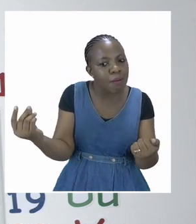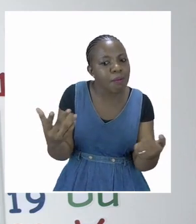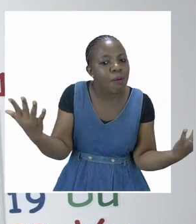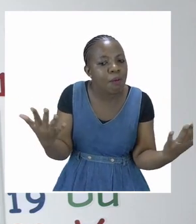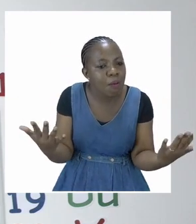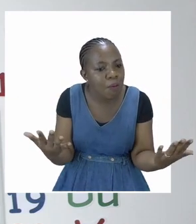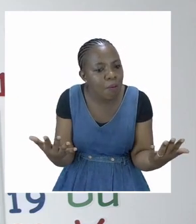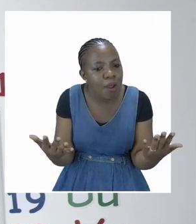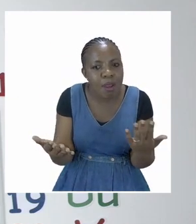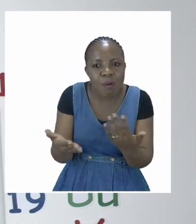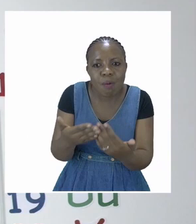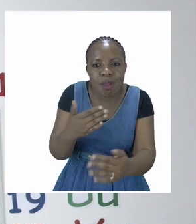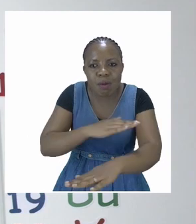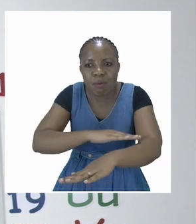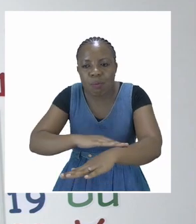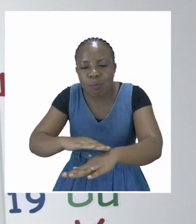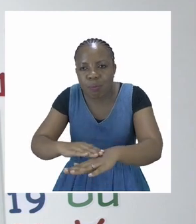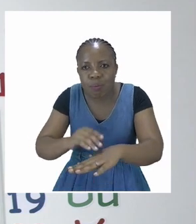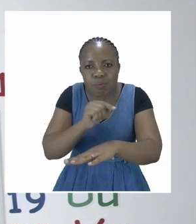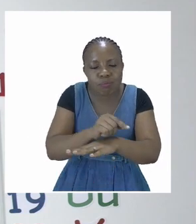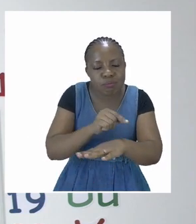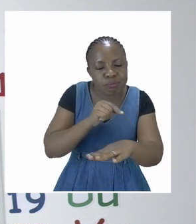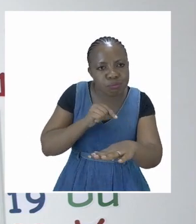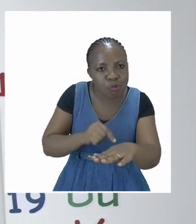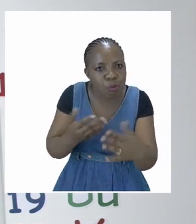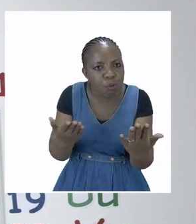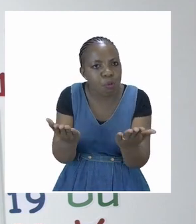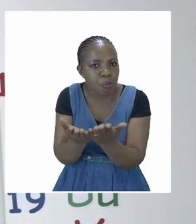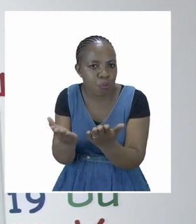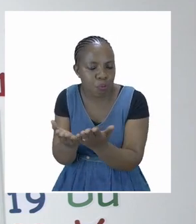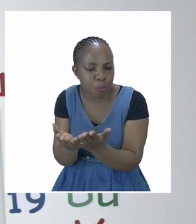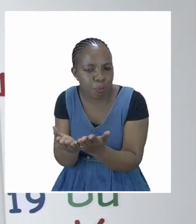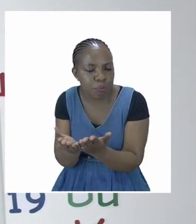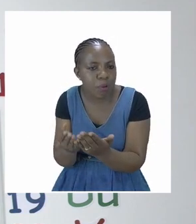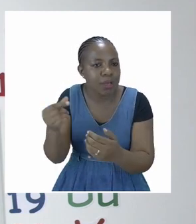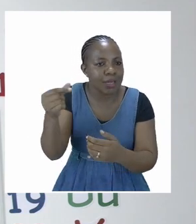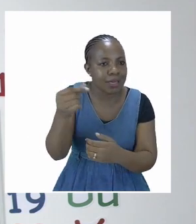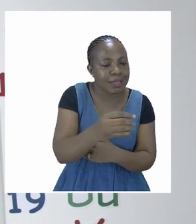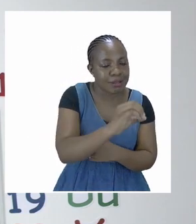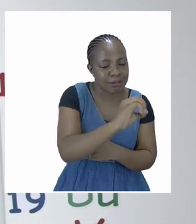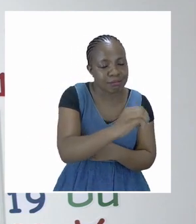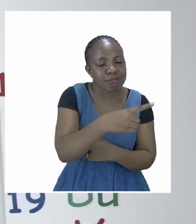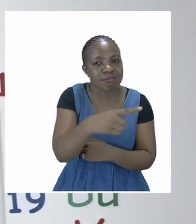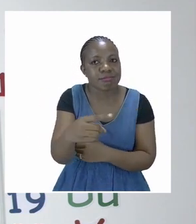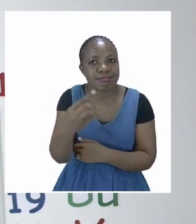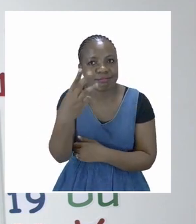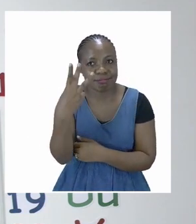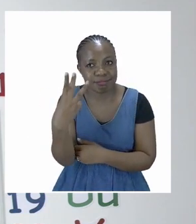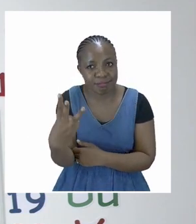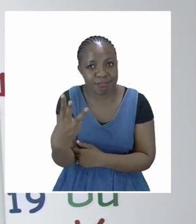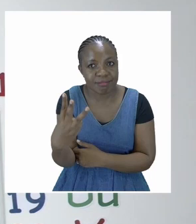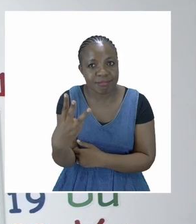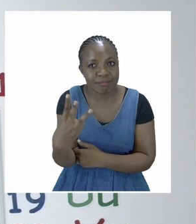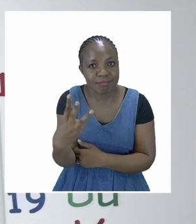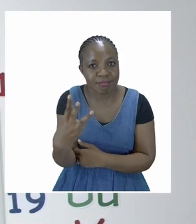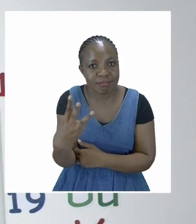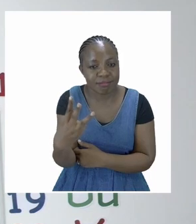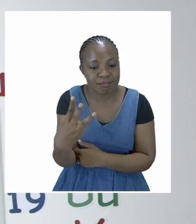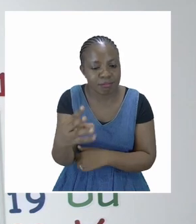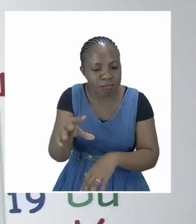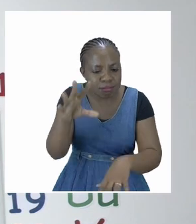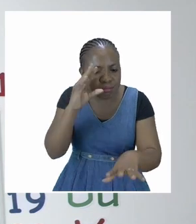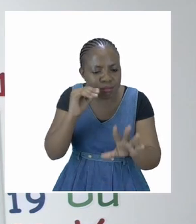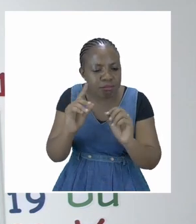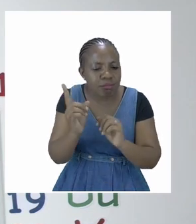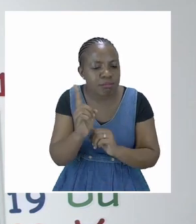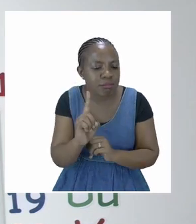to Thursday for pre-primary up until grade 3. The lessons are for listening